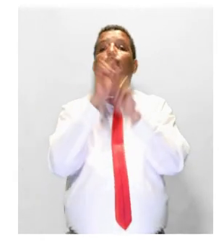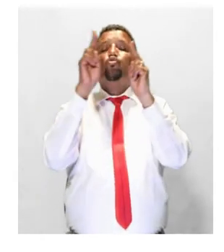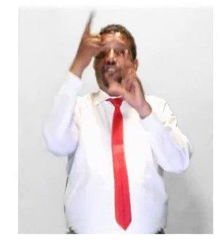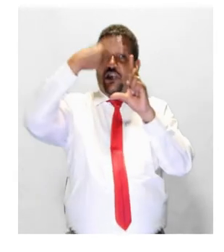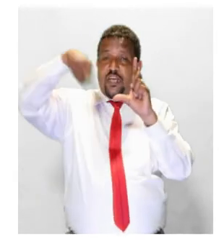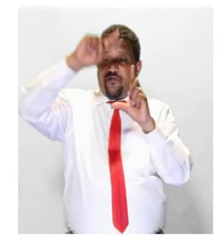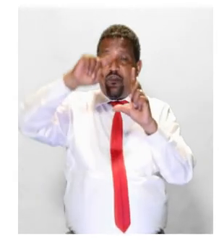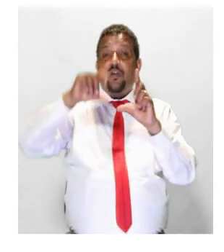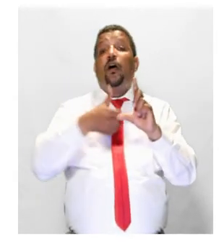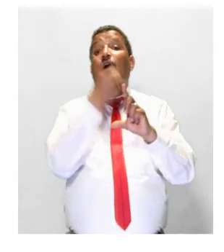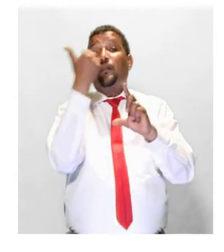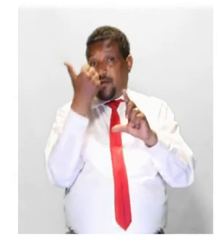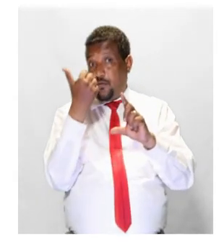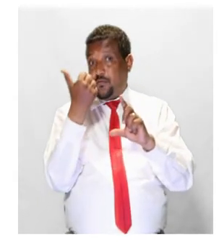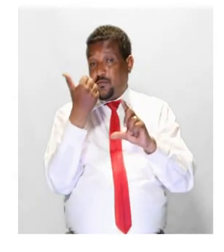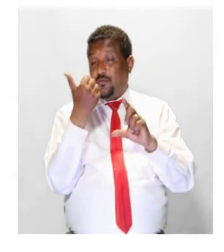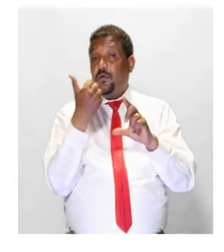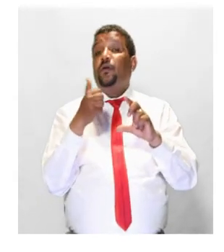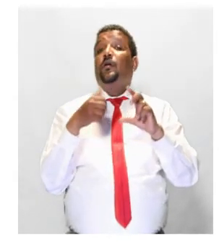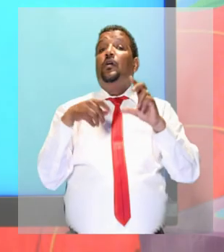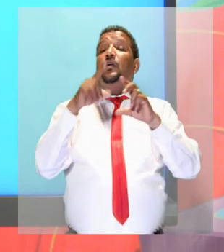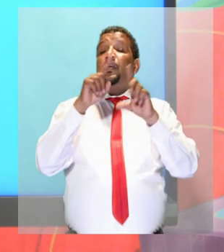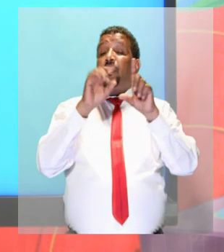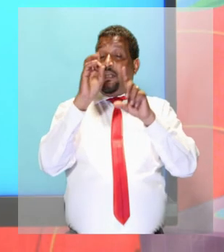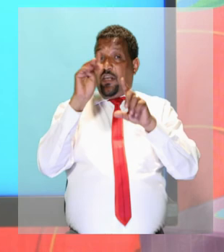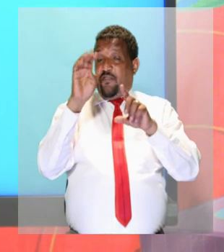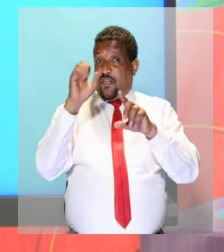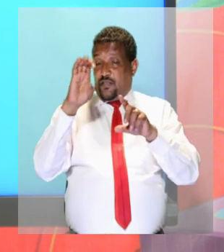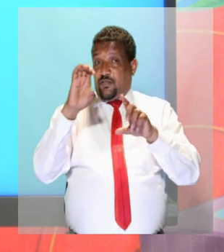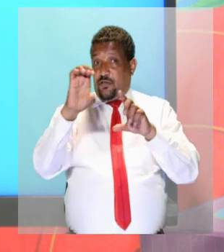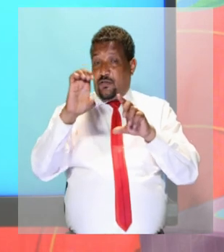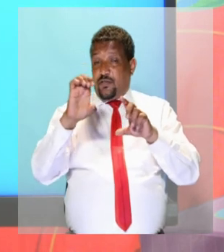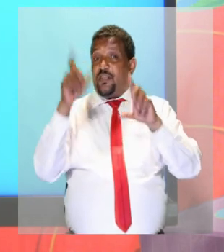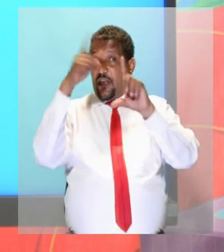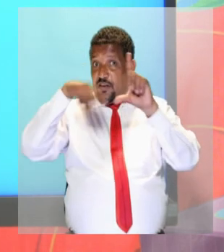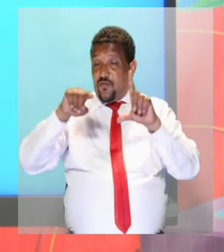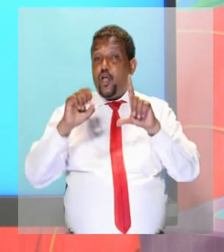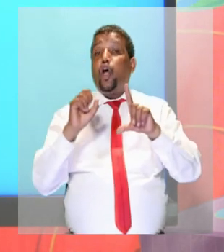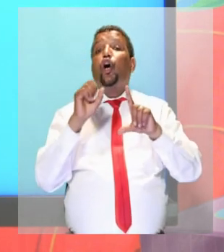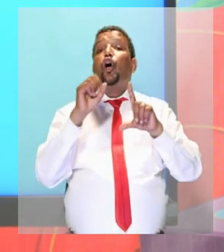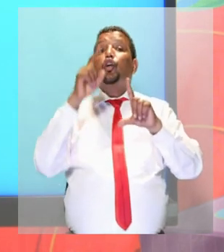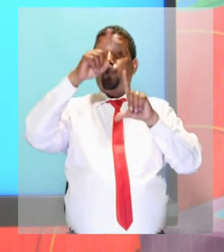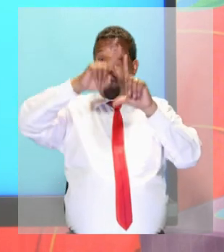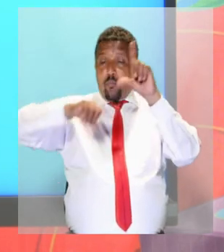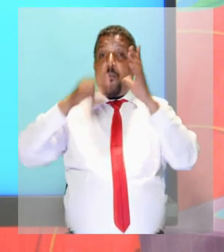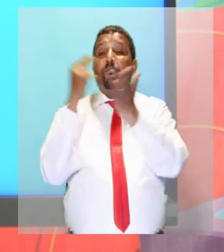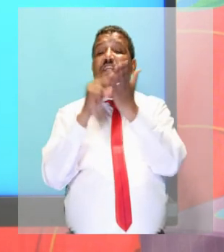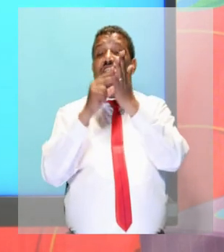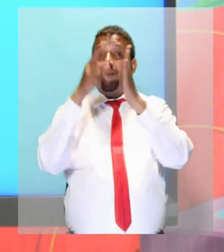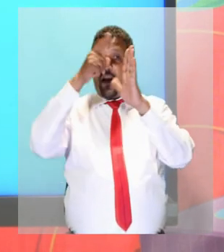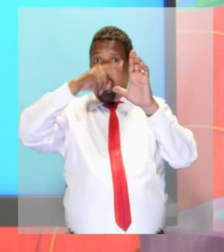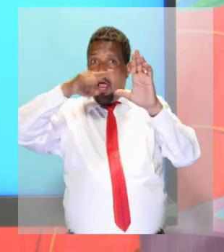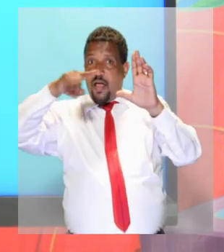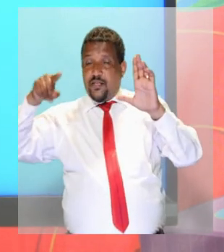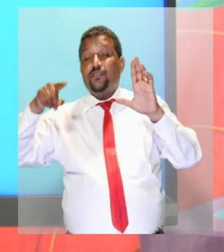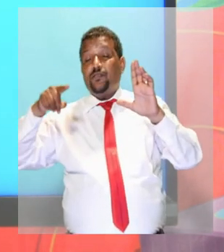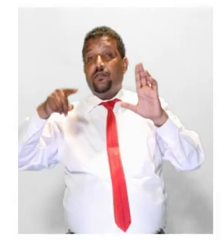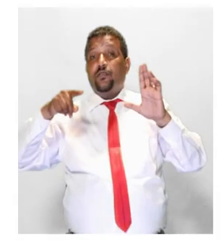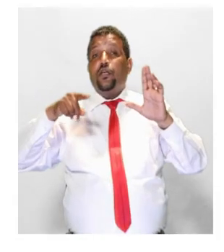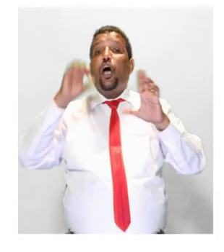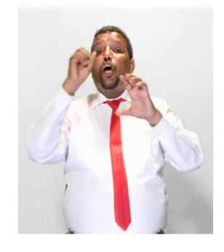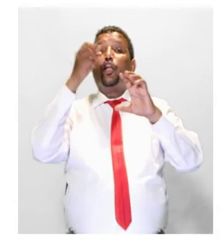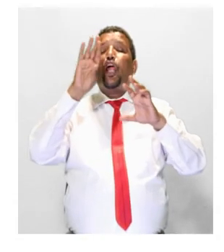of substitution is the slope of indifference curve, and the slope of the budget line is the ratio of the price of the two